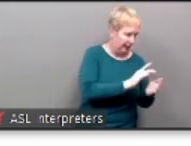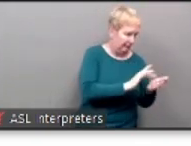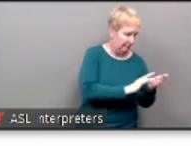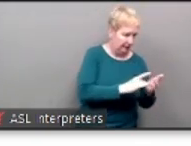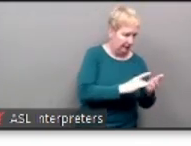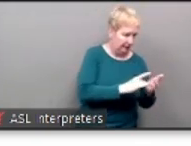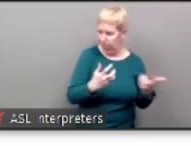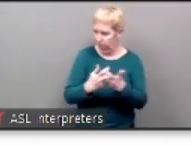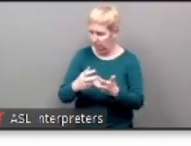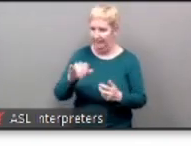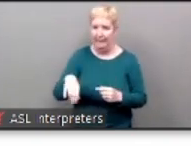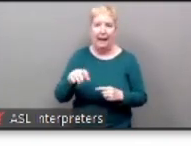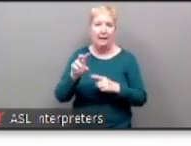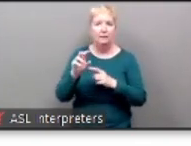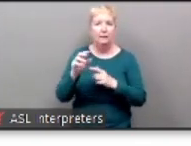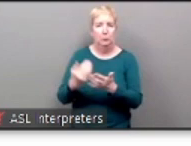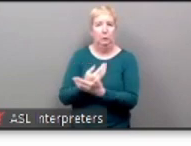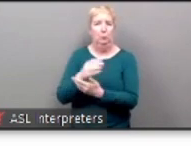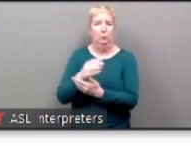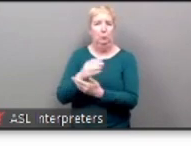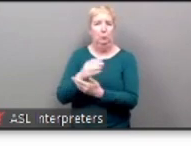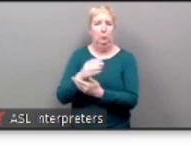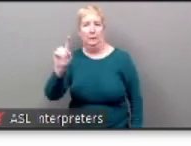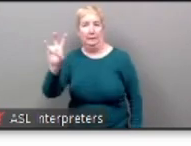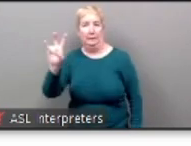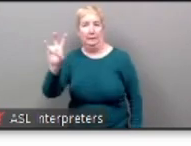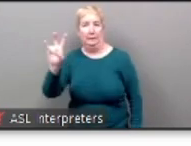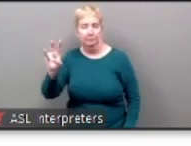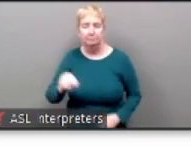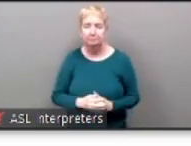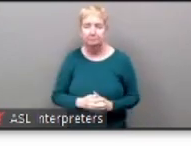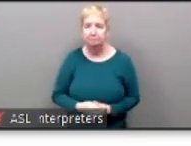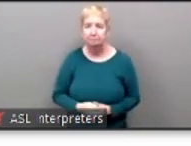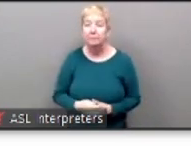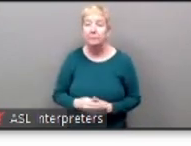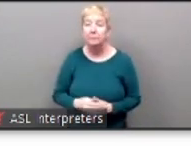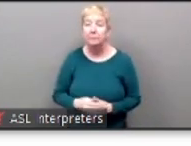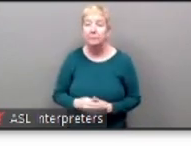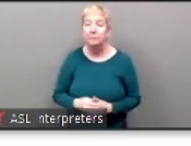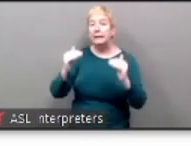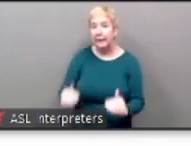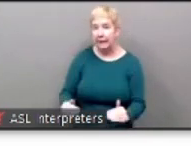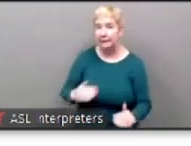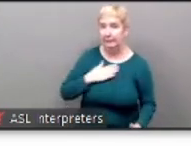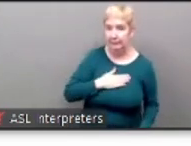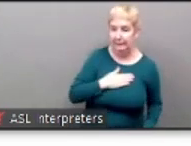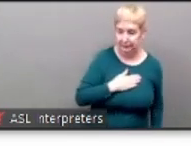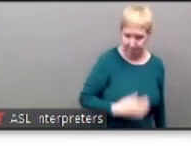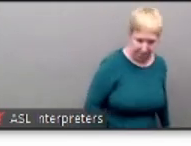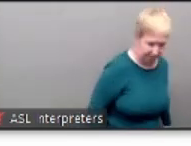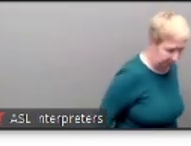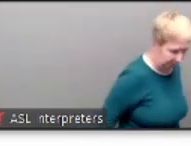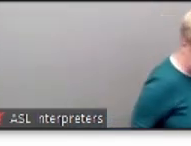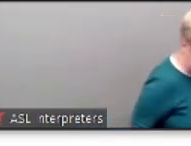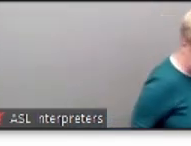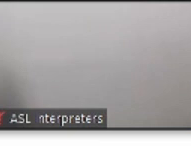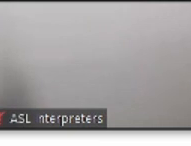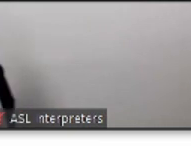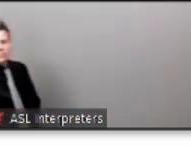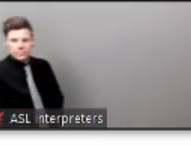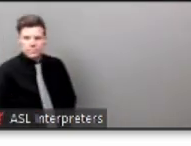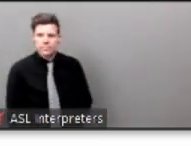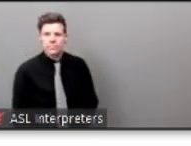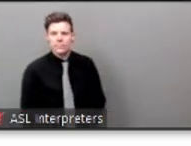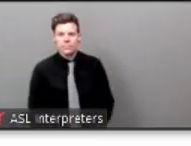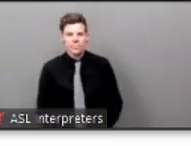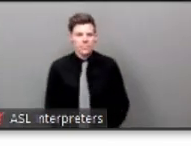cover the B117 variant. Next slide, please. There was